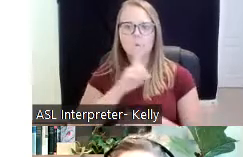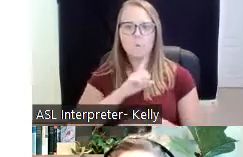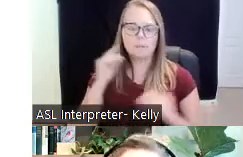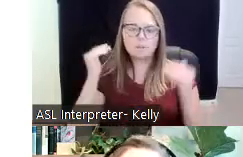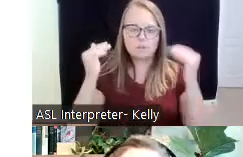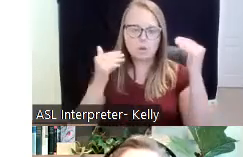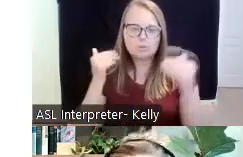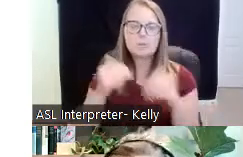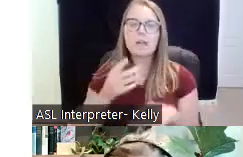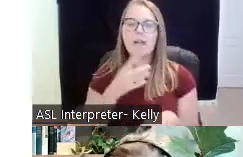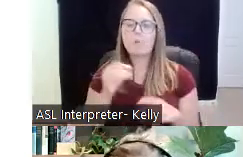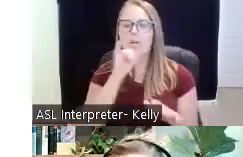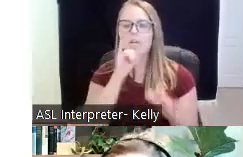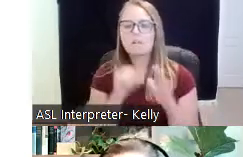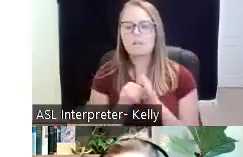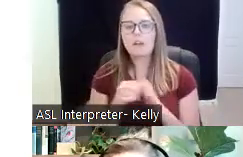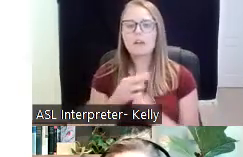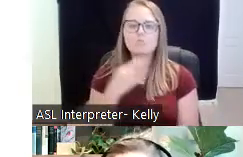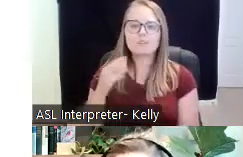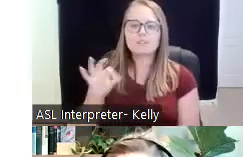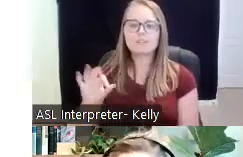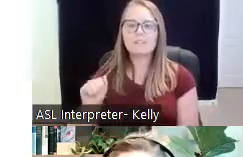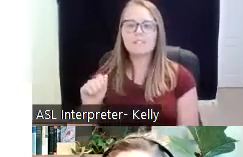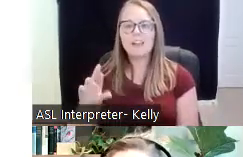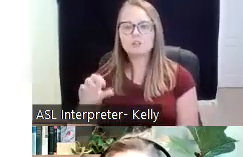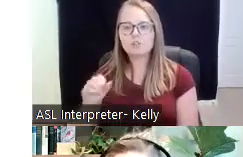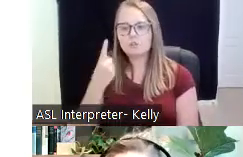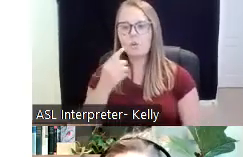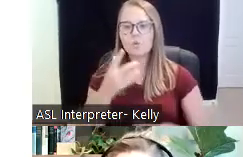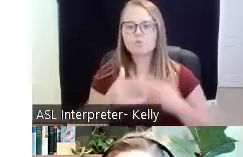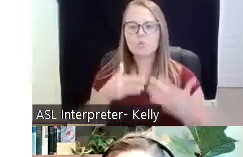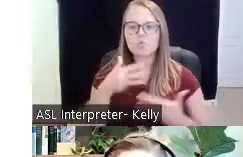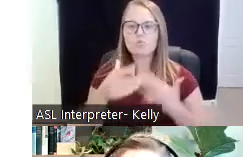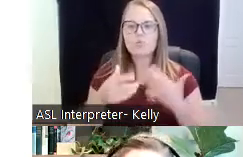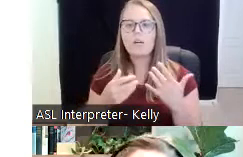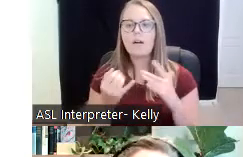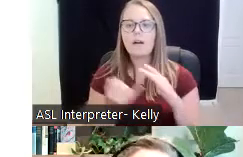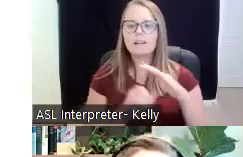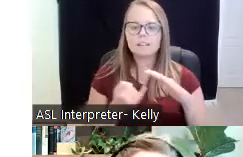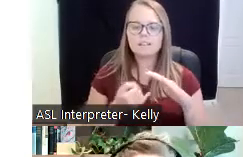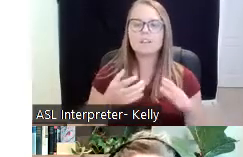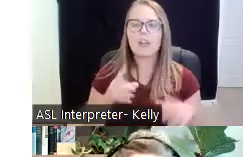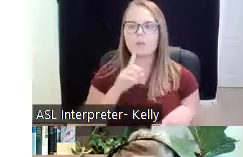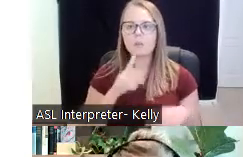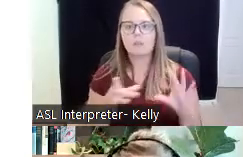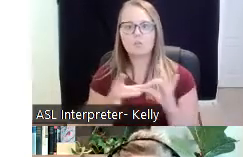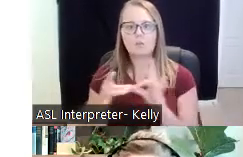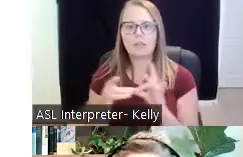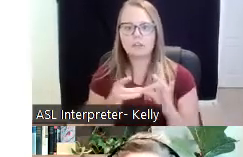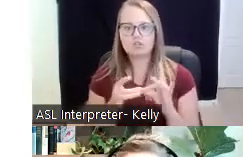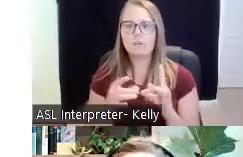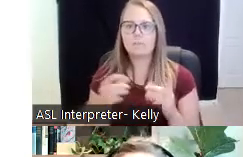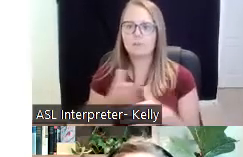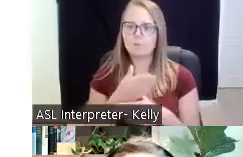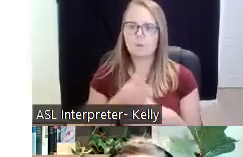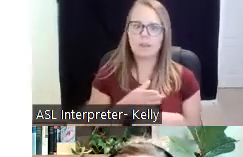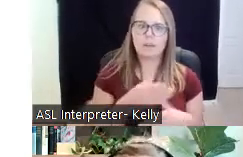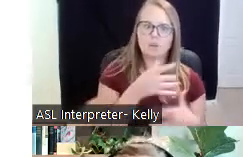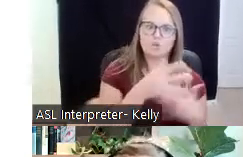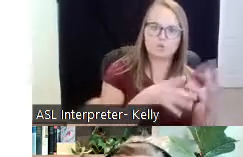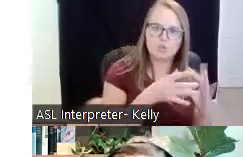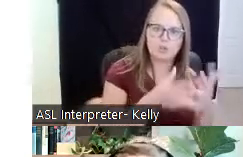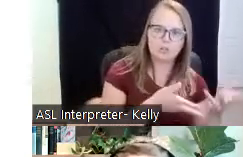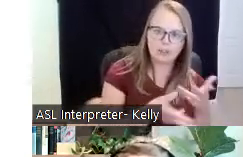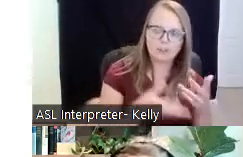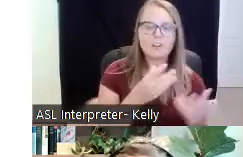on identifying risk factors for social isolation and the relationship between social connections and health outcomes. We'll then